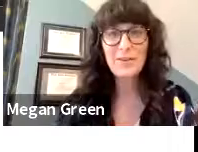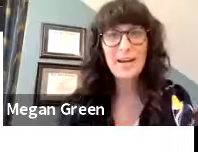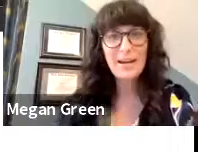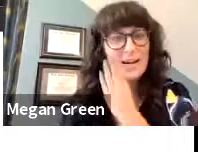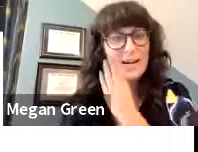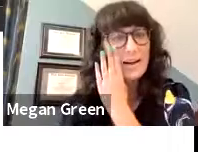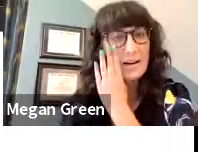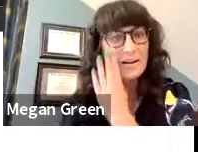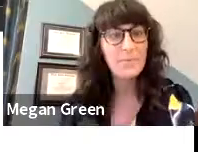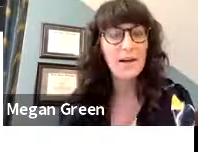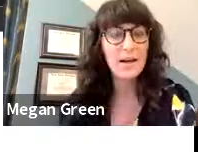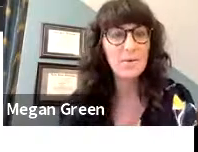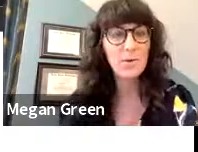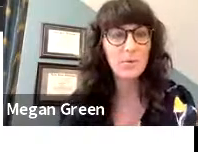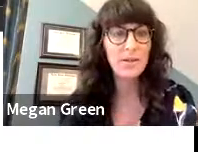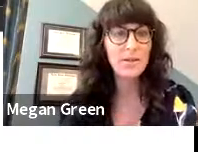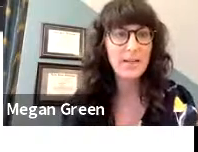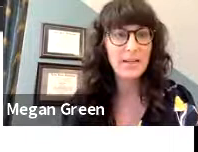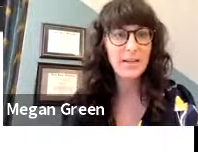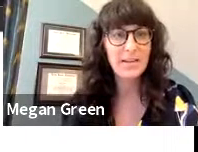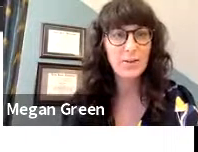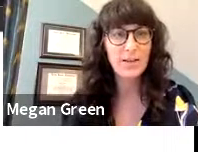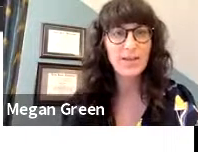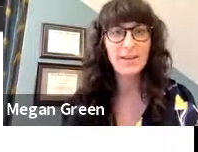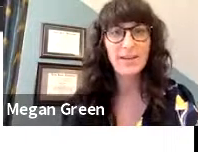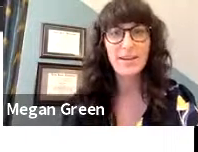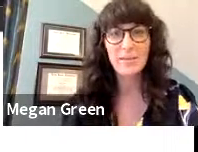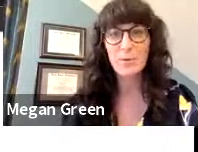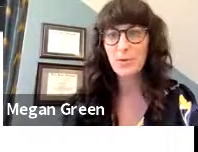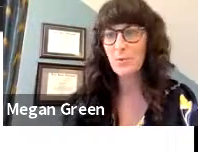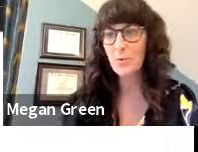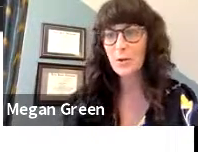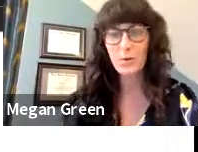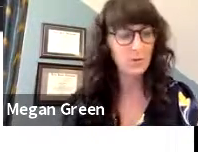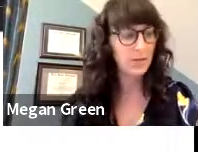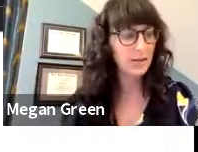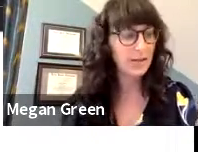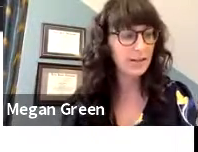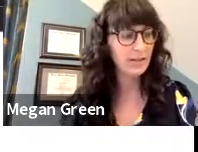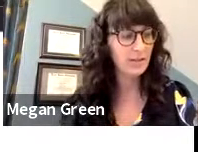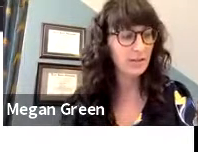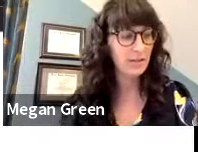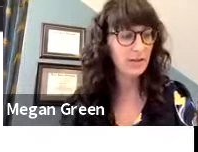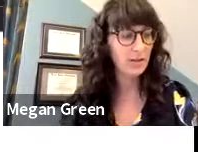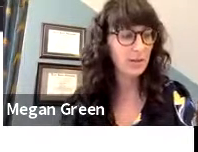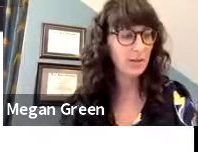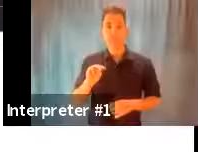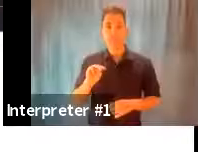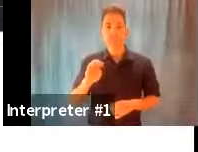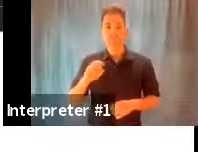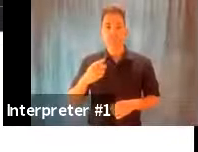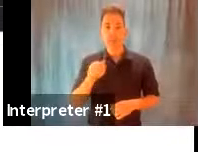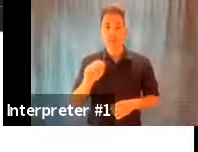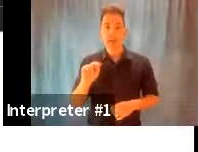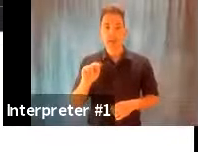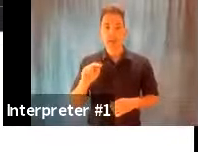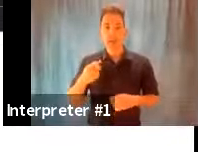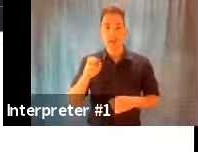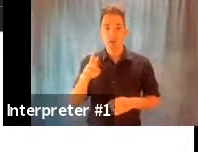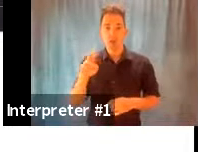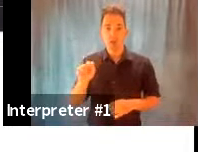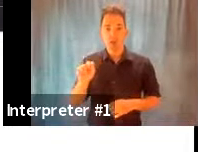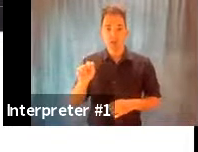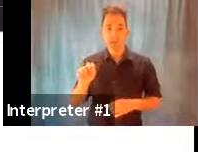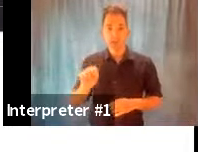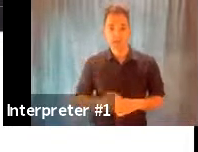Thank you, Ed. I'm Alderwoman Megan Aaliyah Green, and I'm going to walk through the next 3 funding priorities as